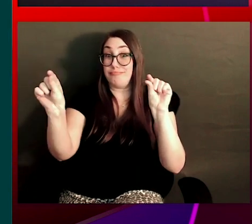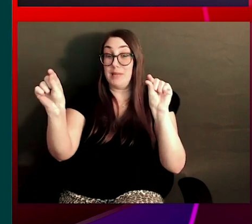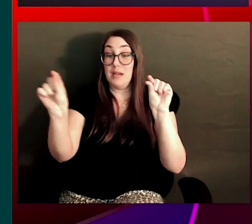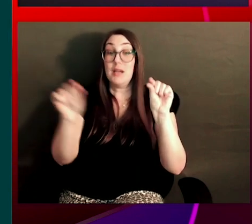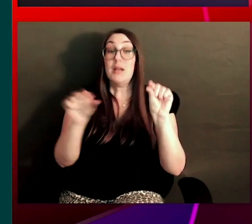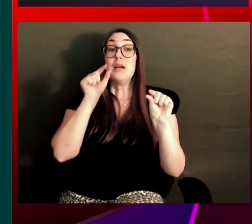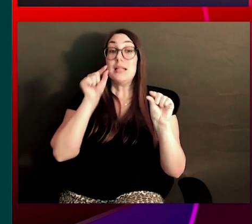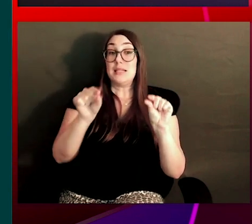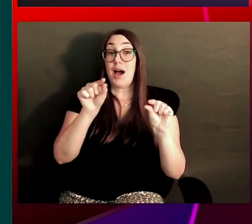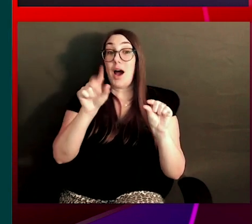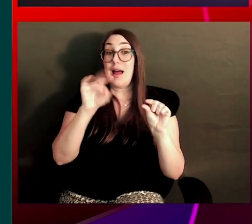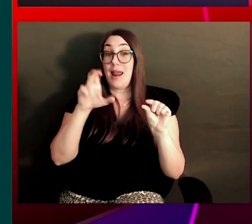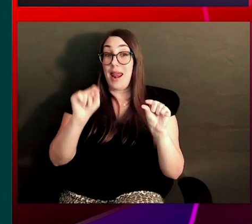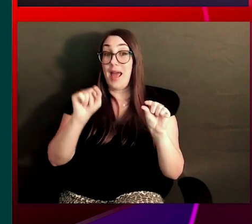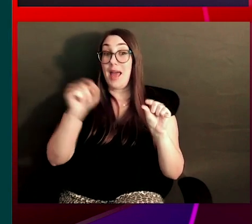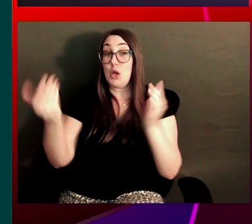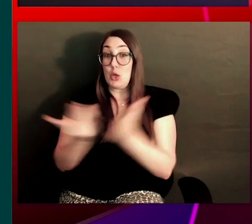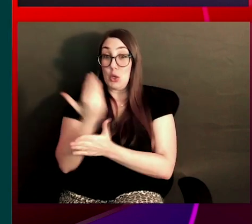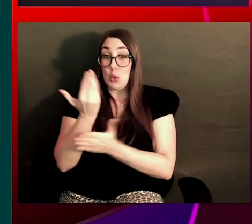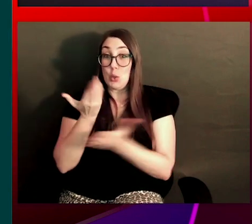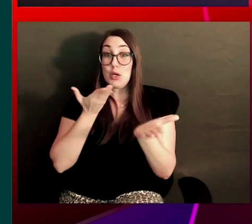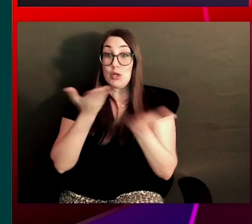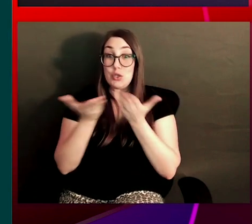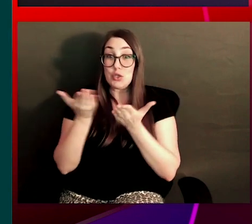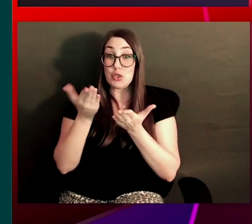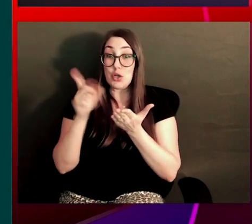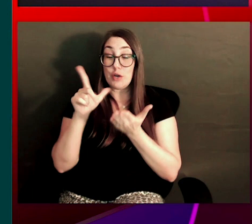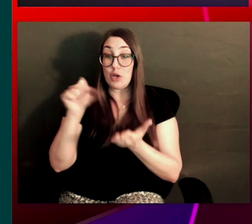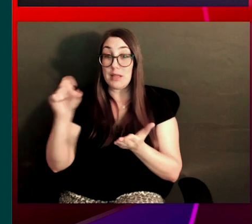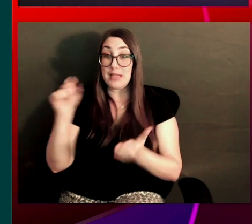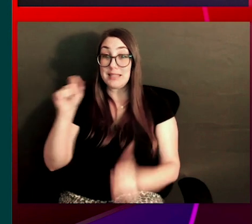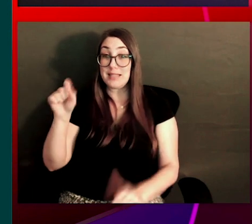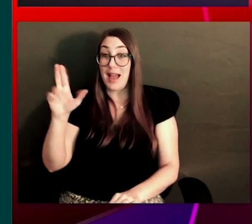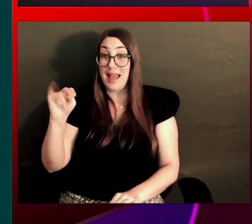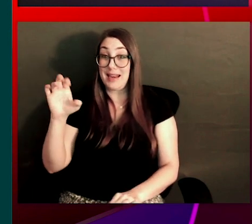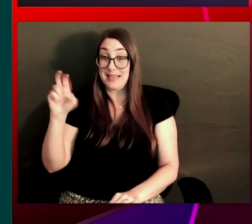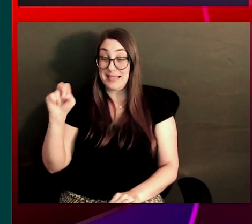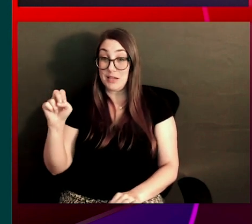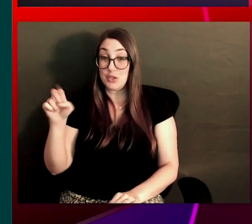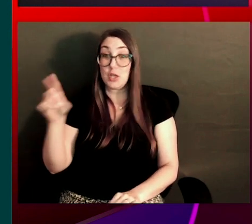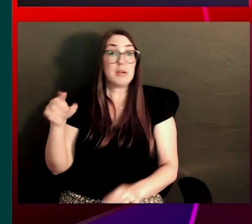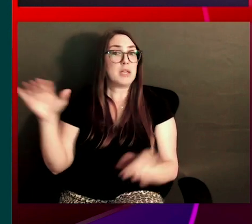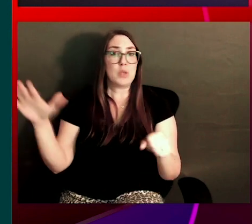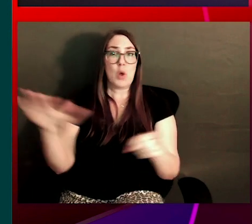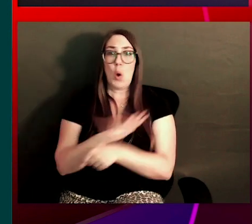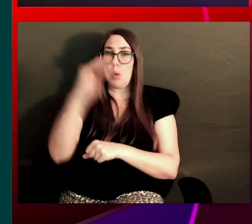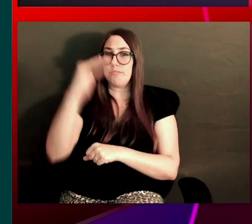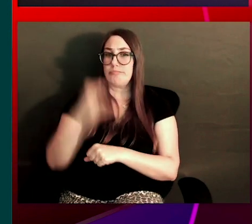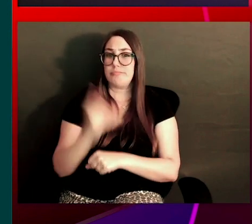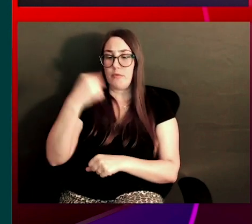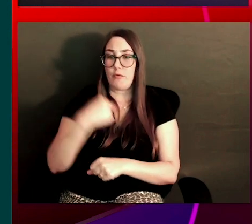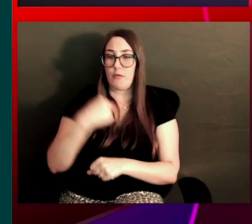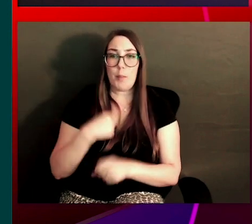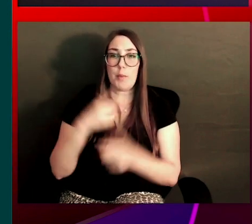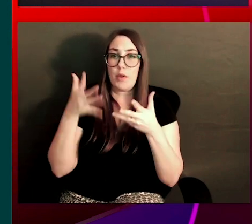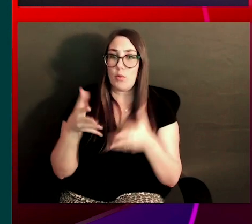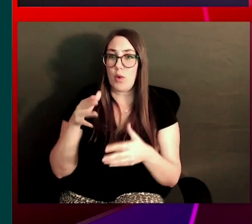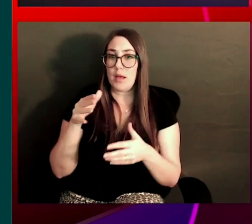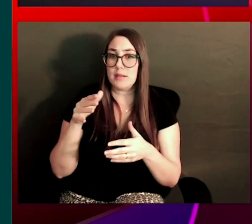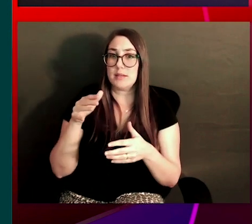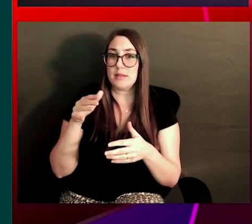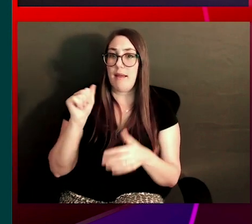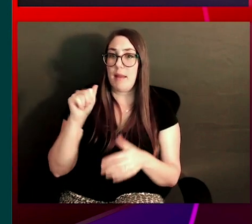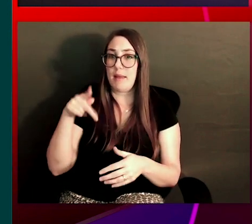New, serverless.annotations, and get a whole project scaffolded for me, complete with example REST API, and the dependency